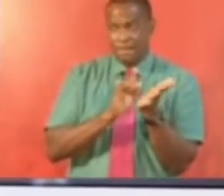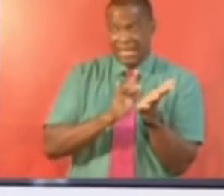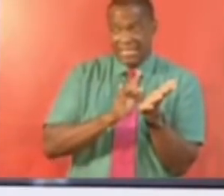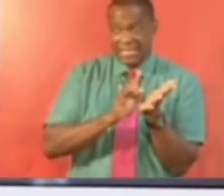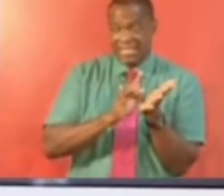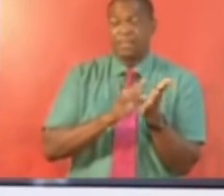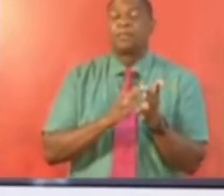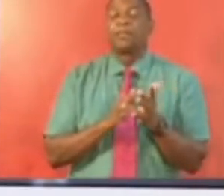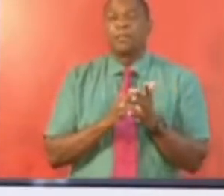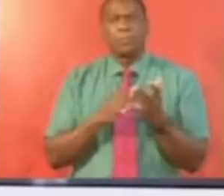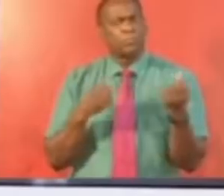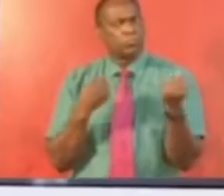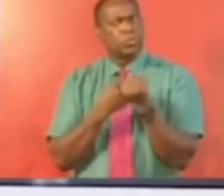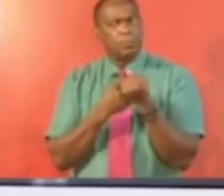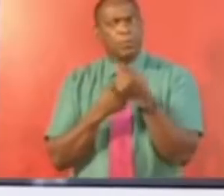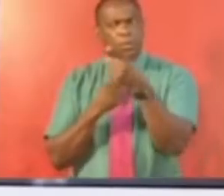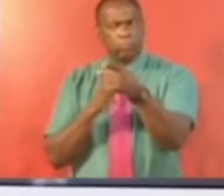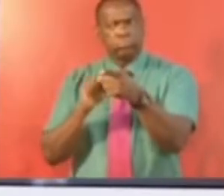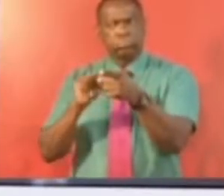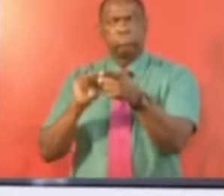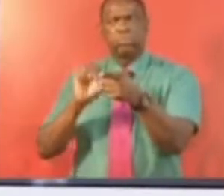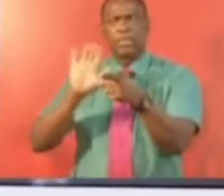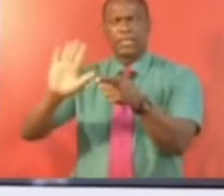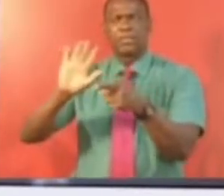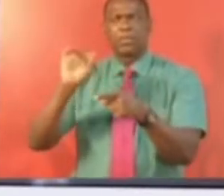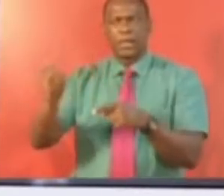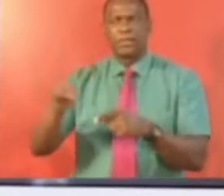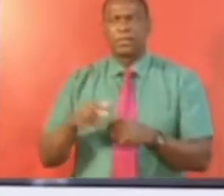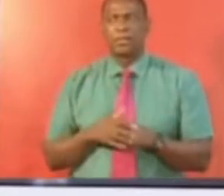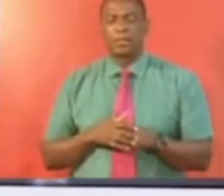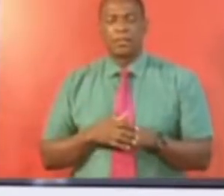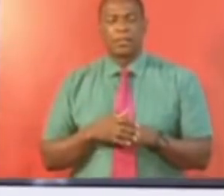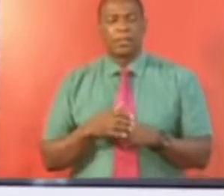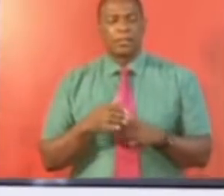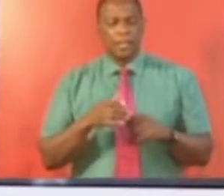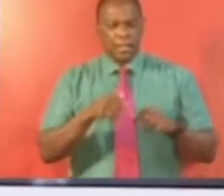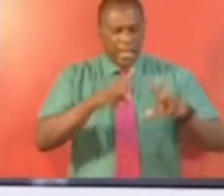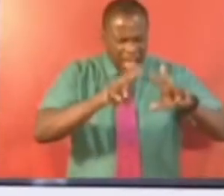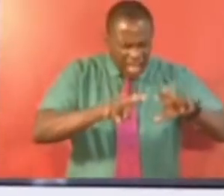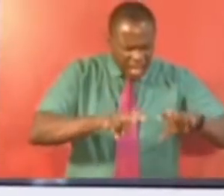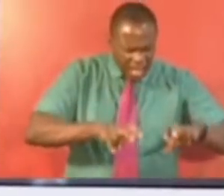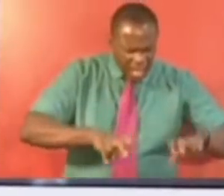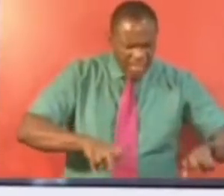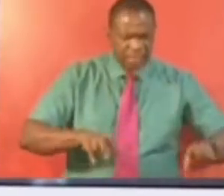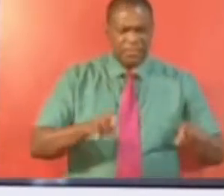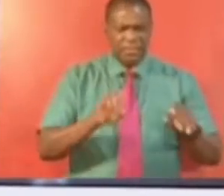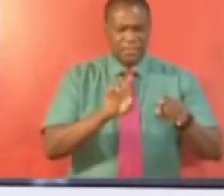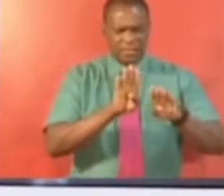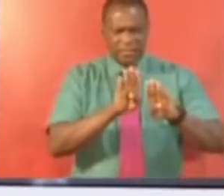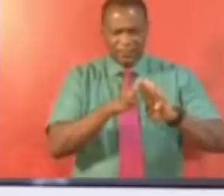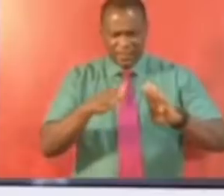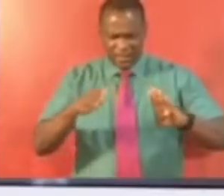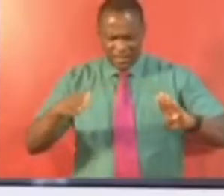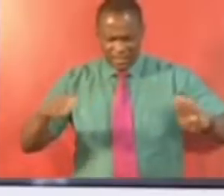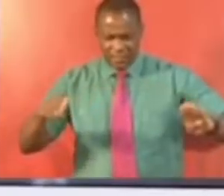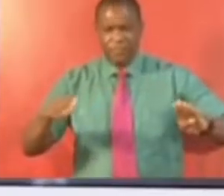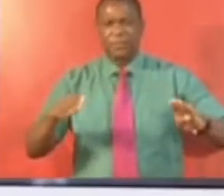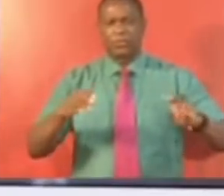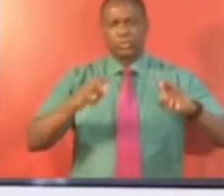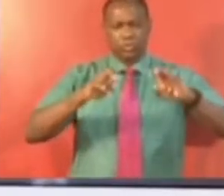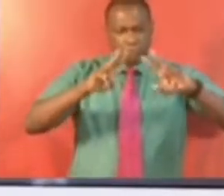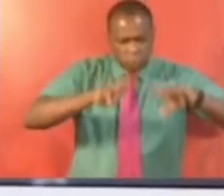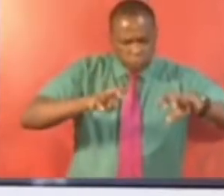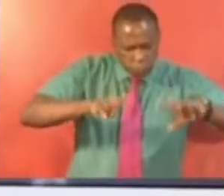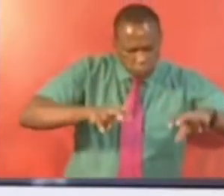Mr. Cummings is asking. So it actually has a meta-analysis of 7 randomized control studies that were used